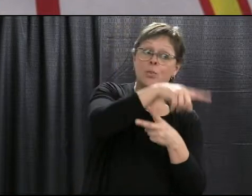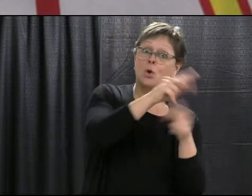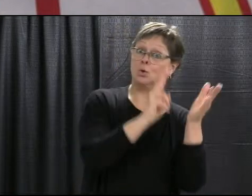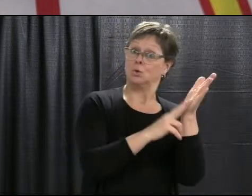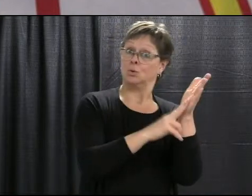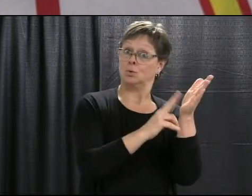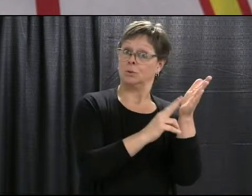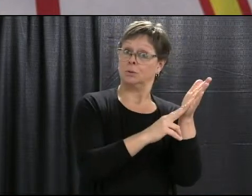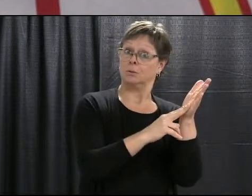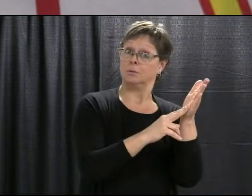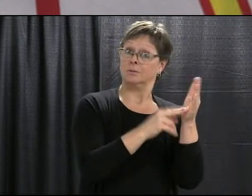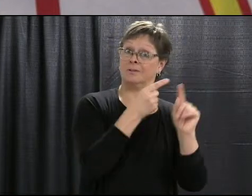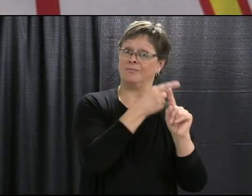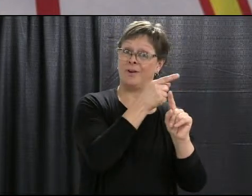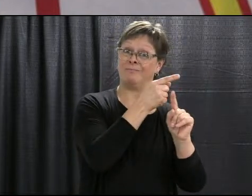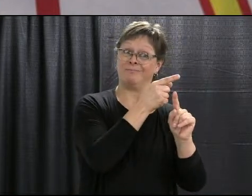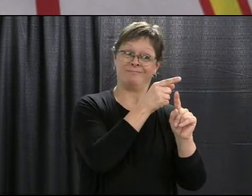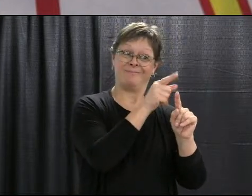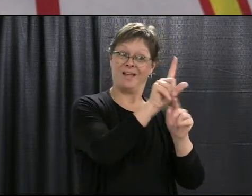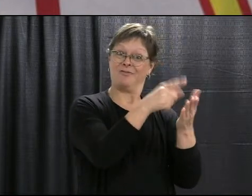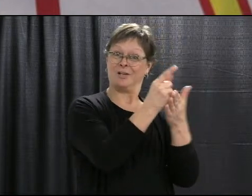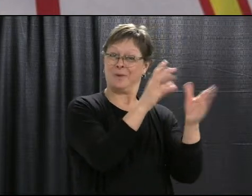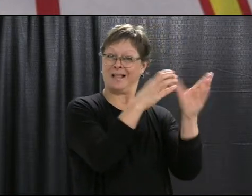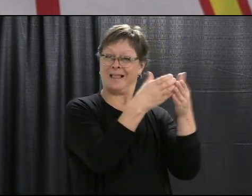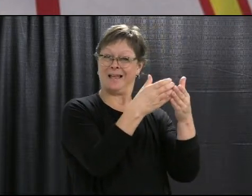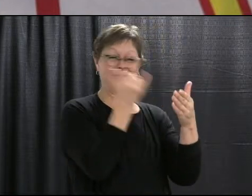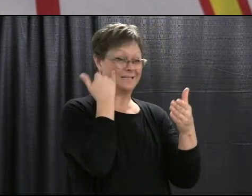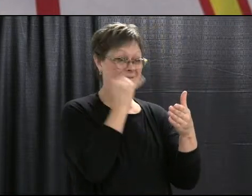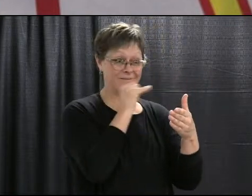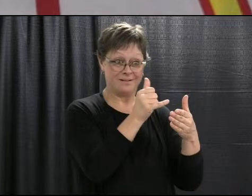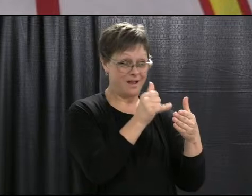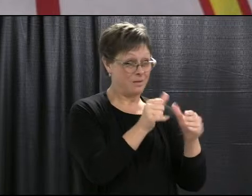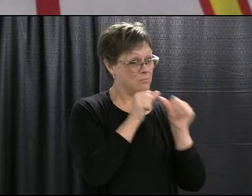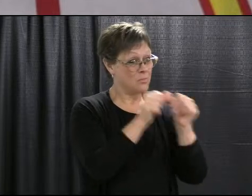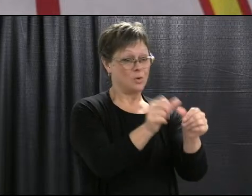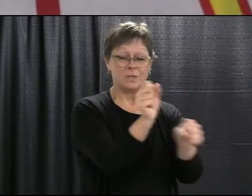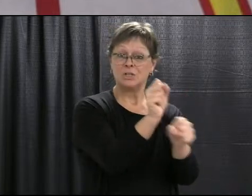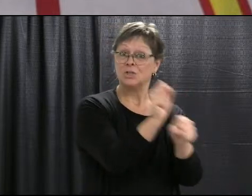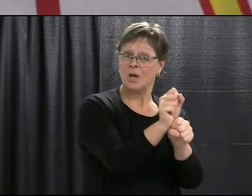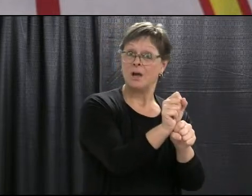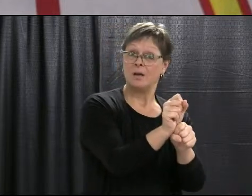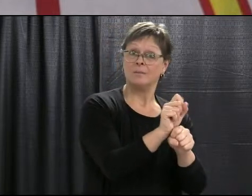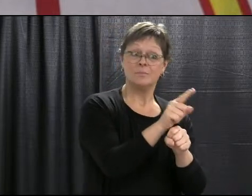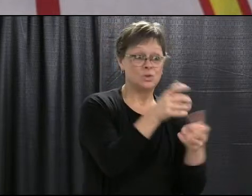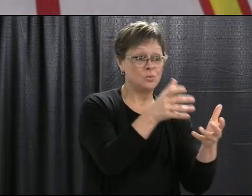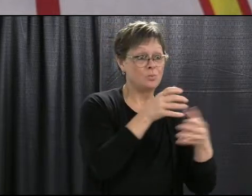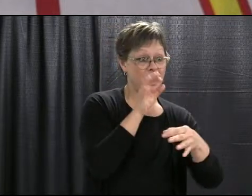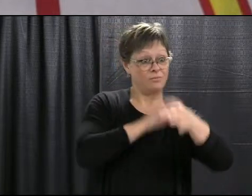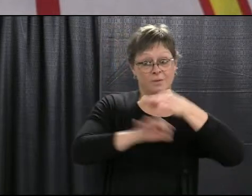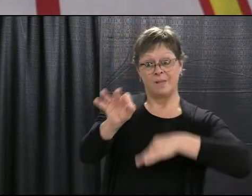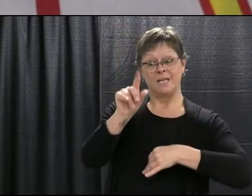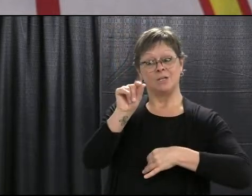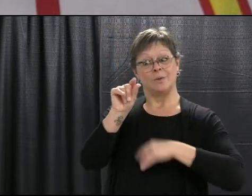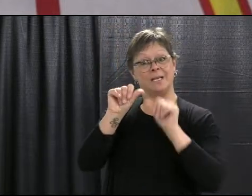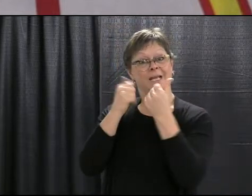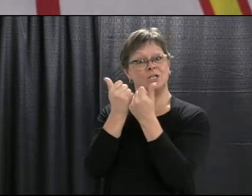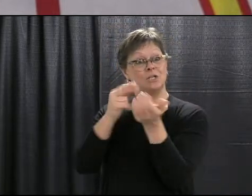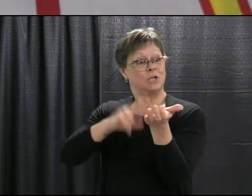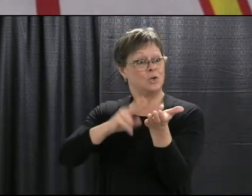haven't gotten permanent jobs, who want to replace those 20 agency nurses in St.